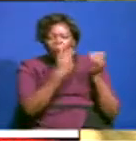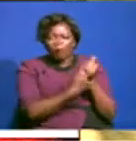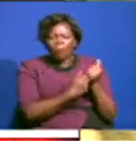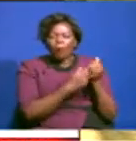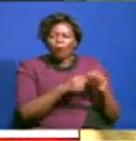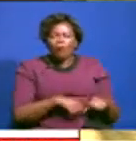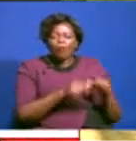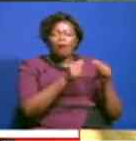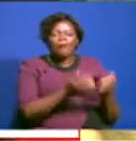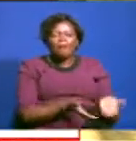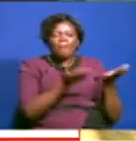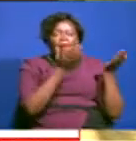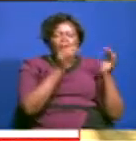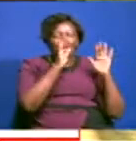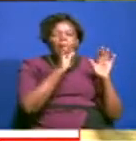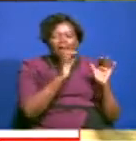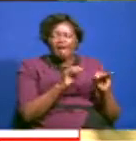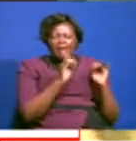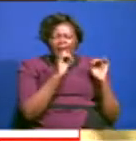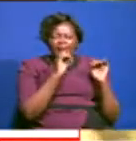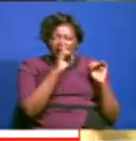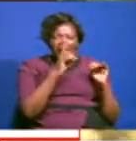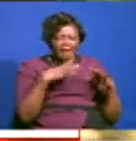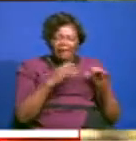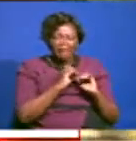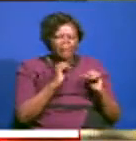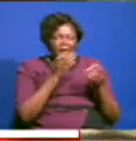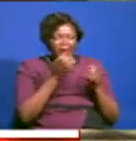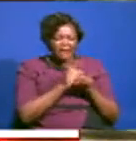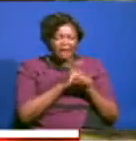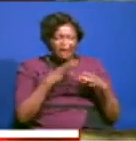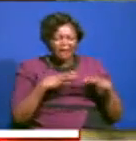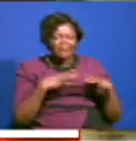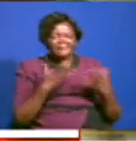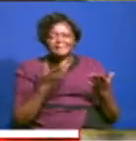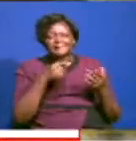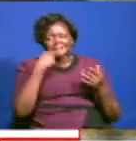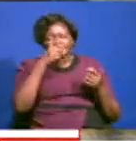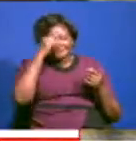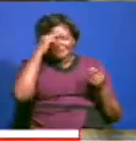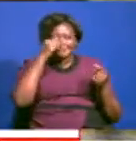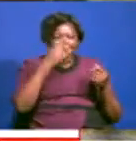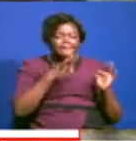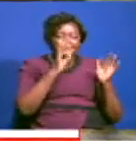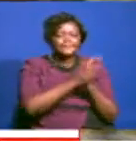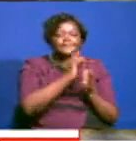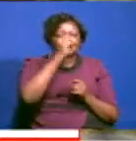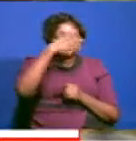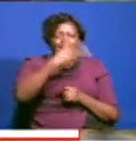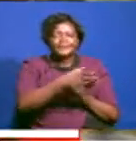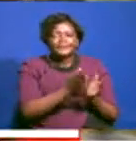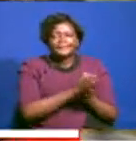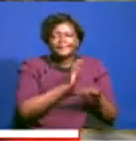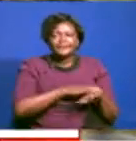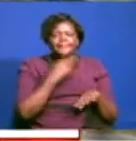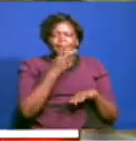to scale. It doesn't take one person. It takes collectively everyone. So it's great to see government officials here. It's great to see Kenya Power here. It's also great to see the media here.